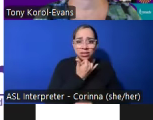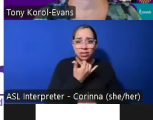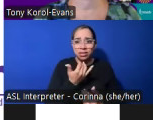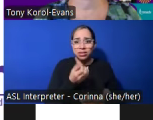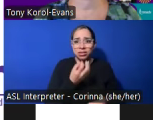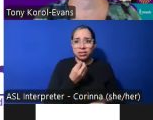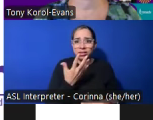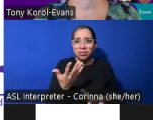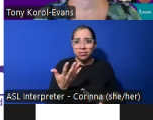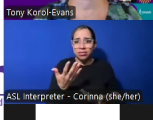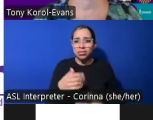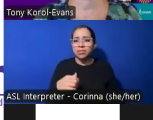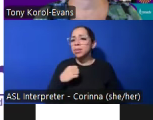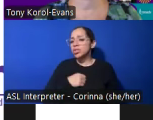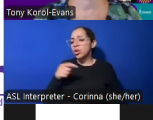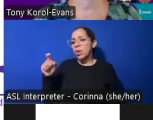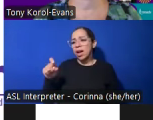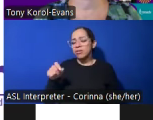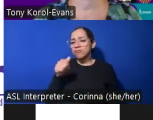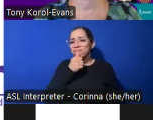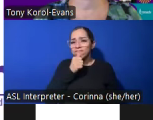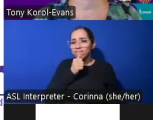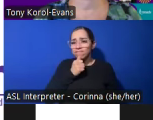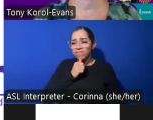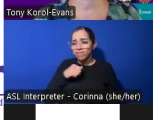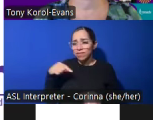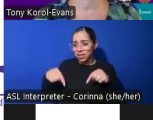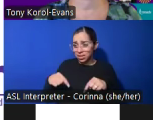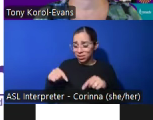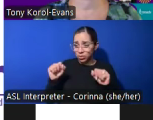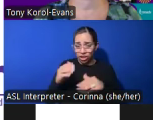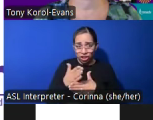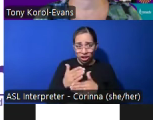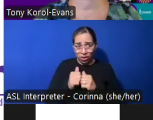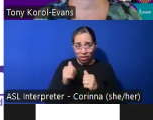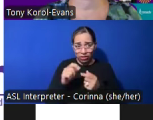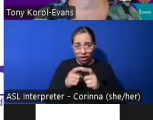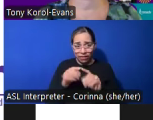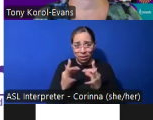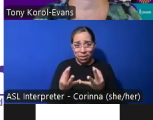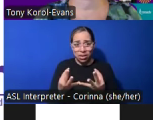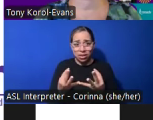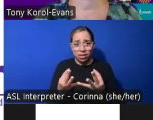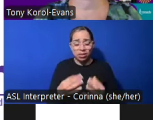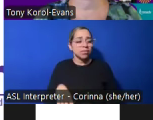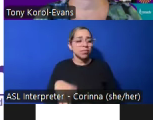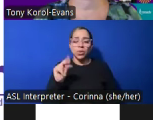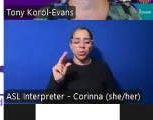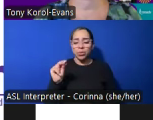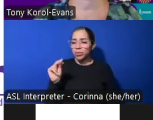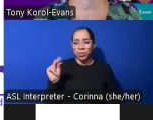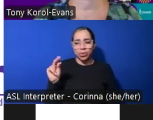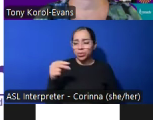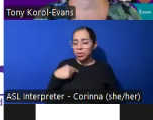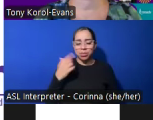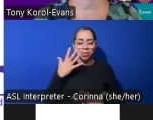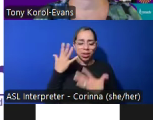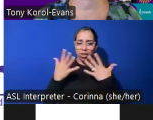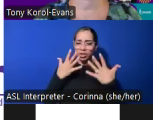Alicia. Is this something that you can share with friends and family? No. No, I'm too embarrassed.